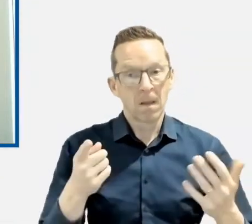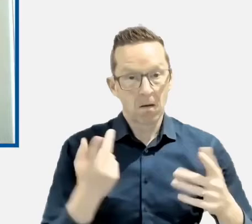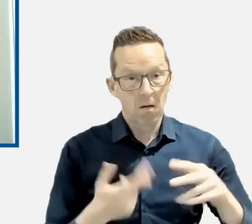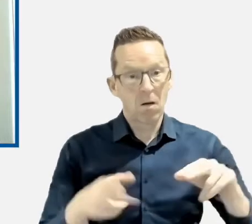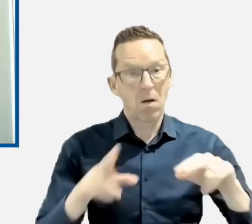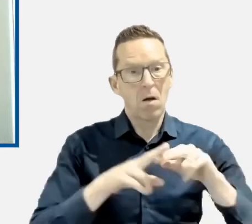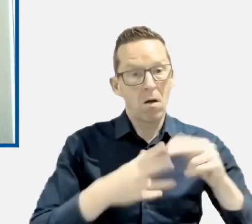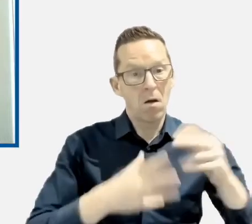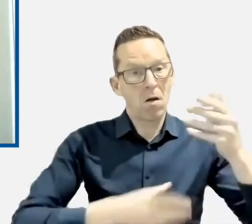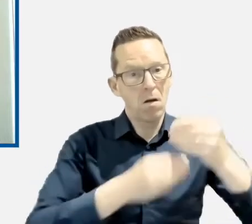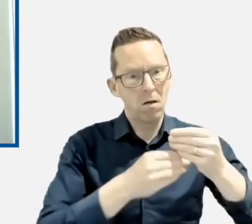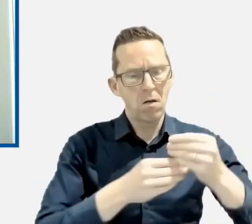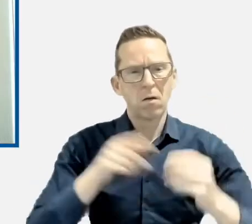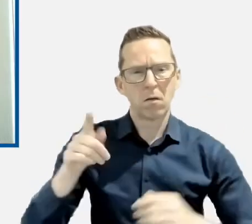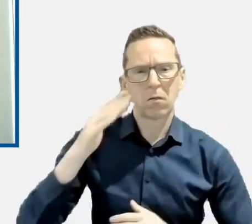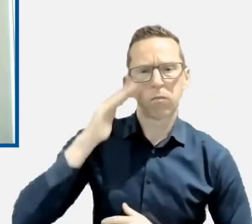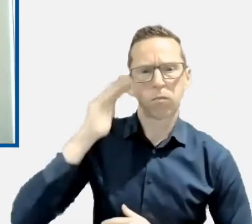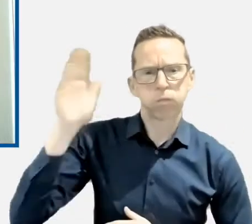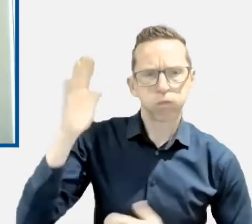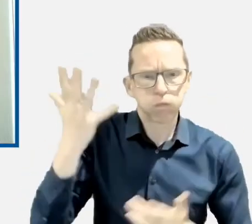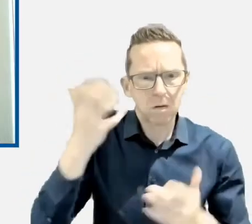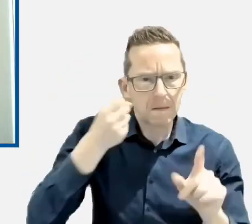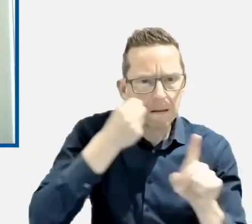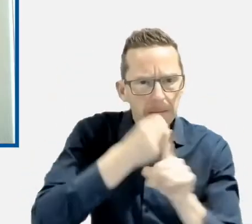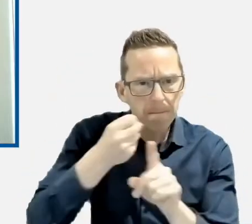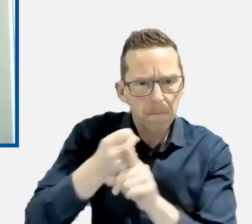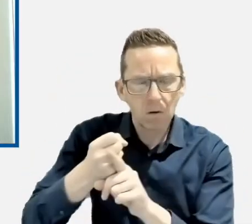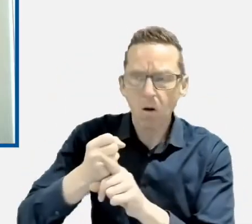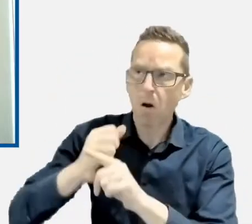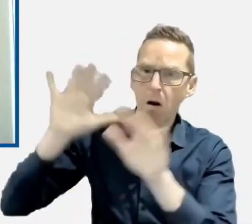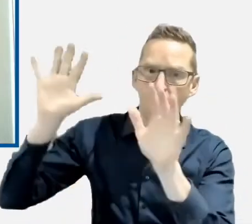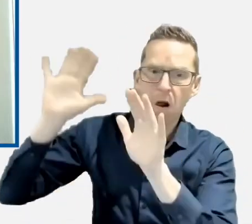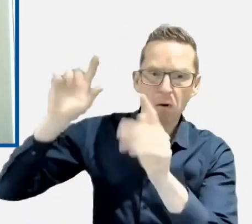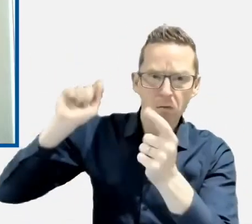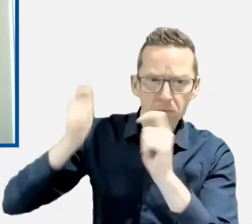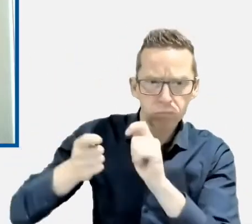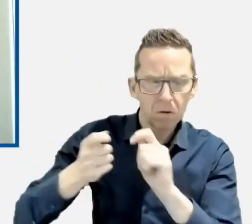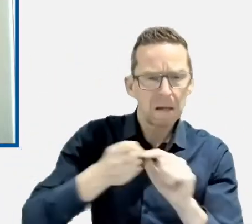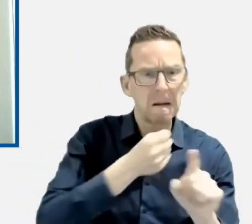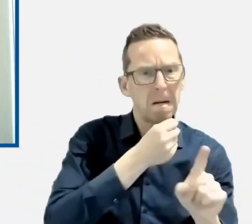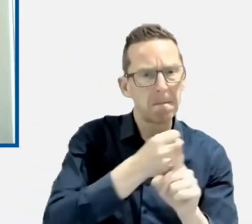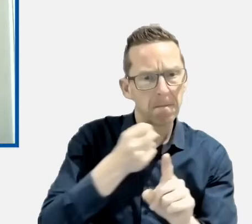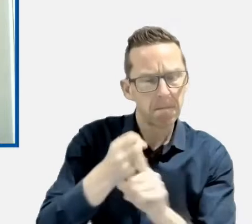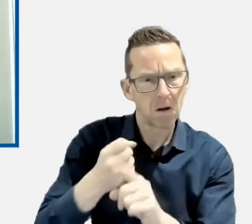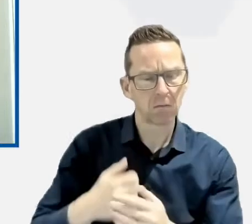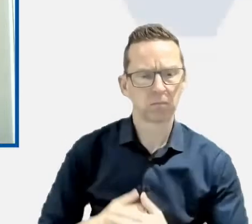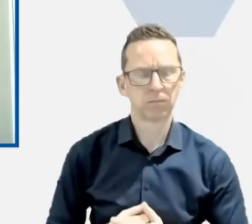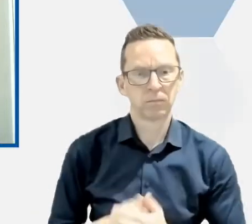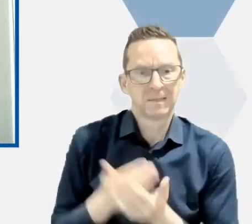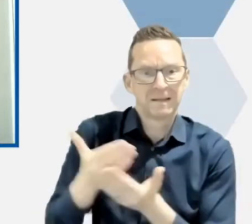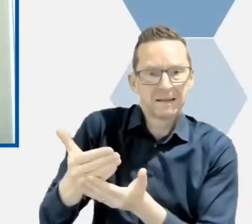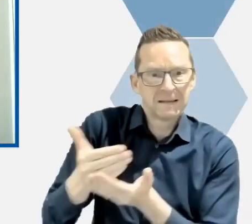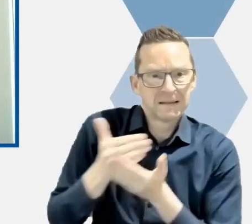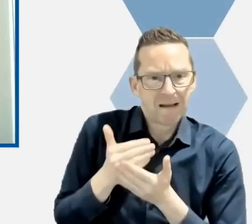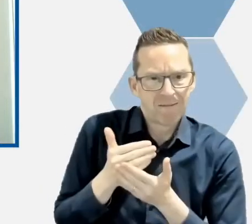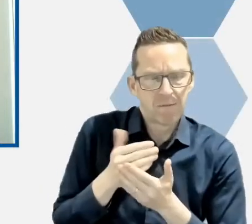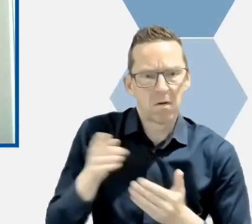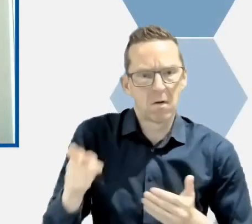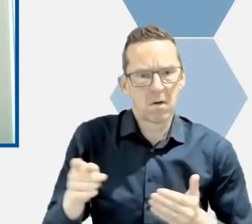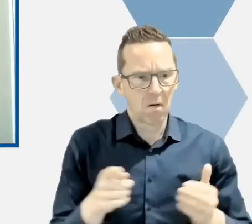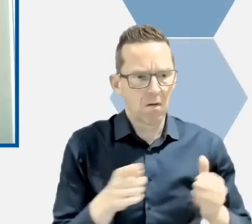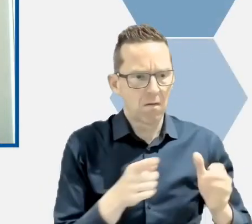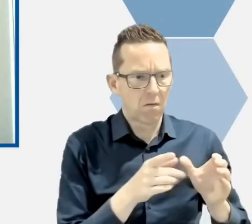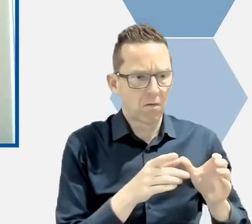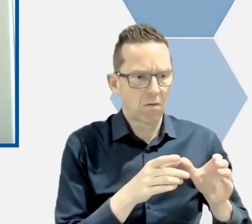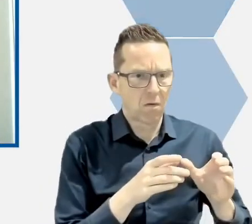with climate prediction team, food security teams, and others to ensure that you provide the